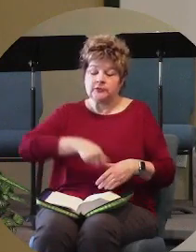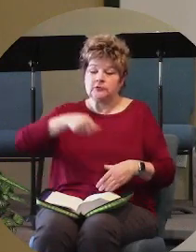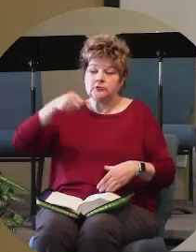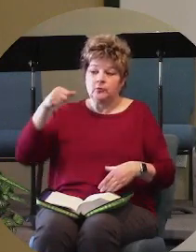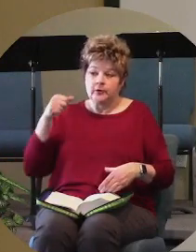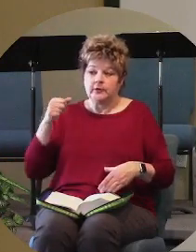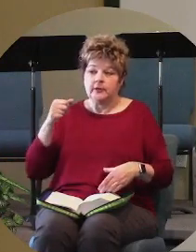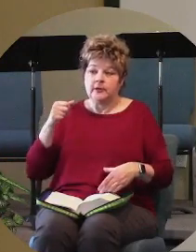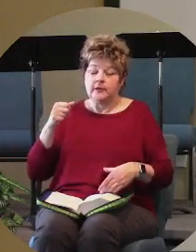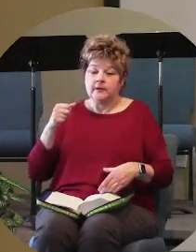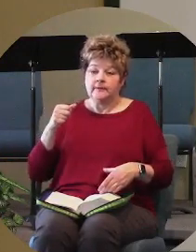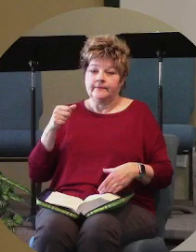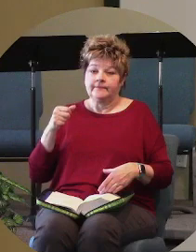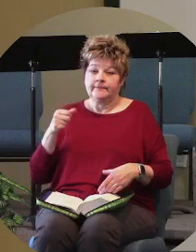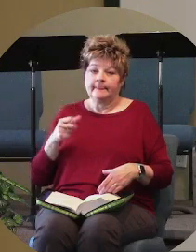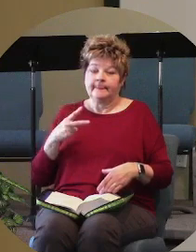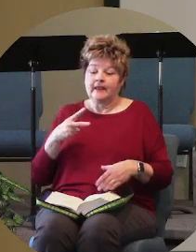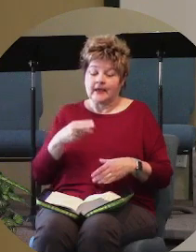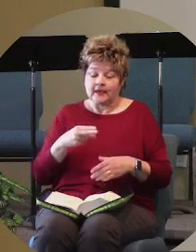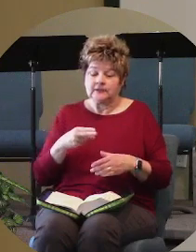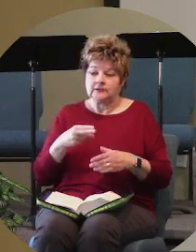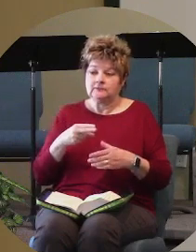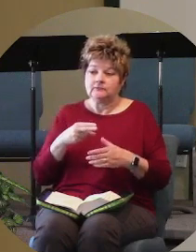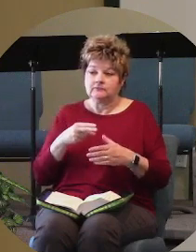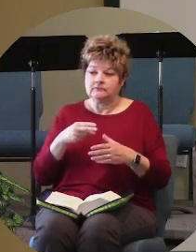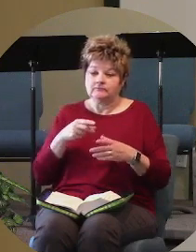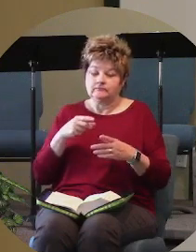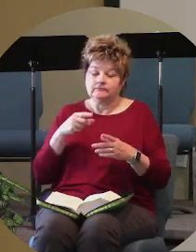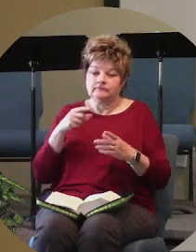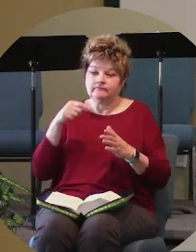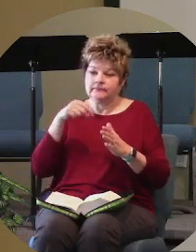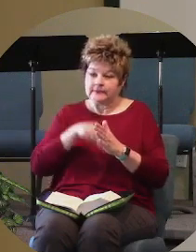heart. And then he says this.